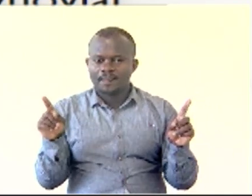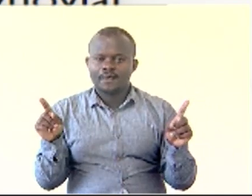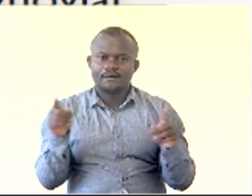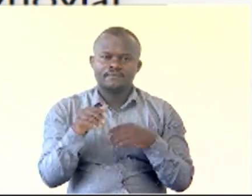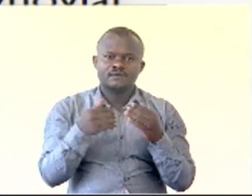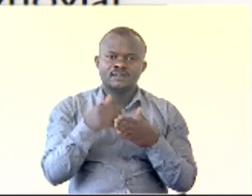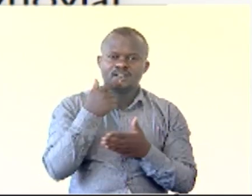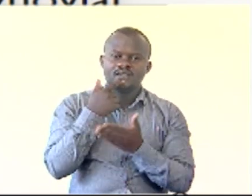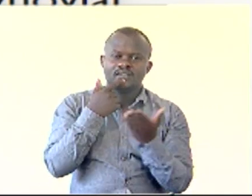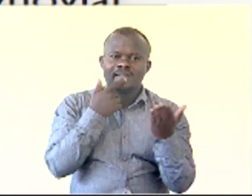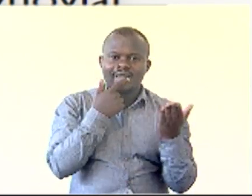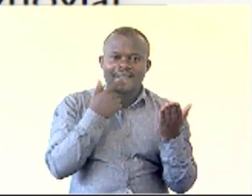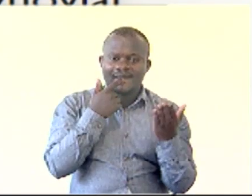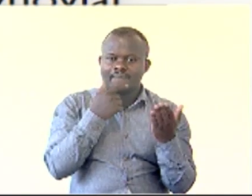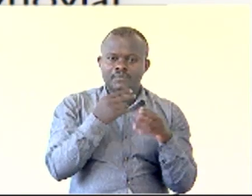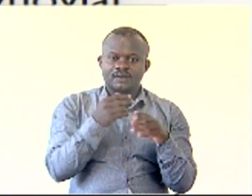socket joint.